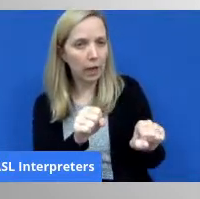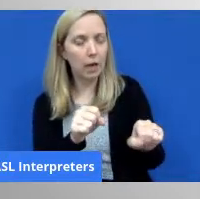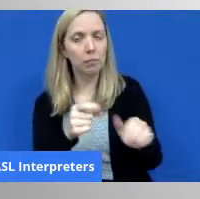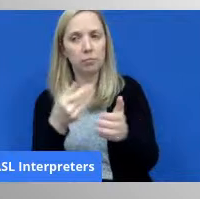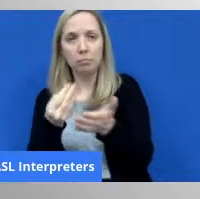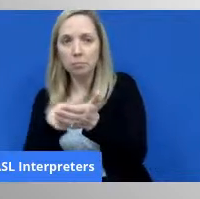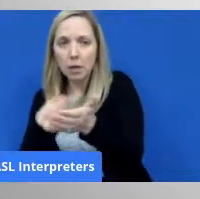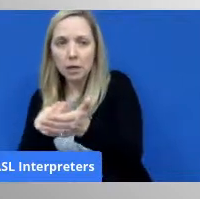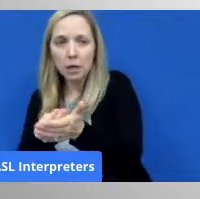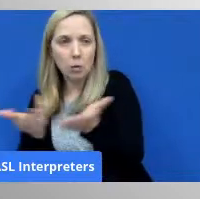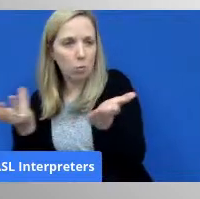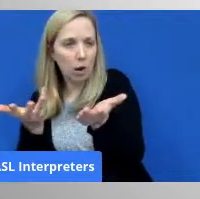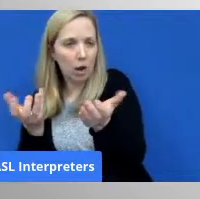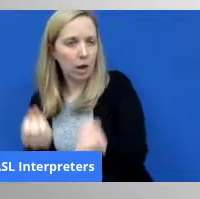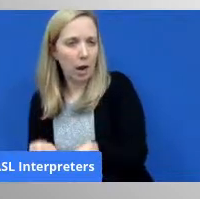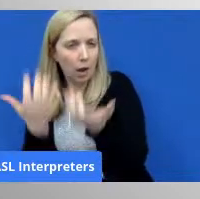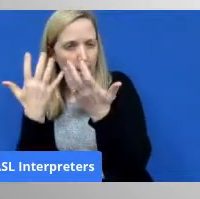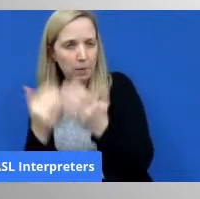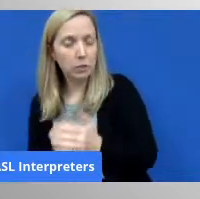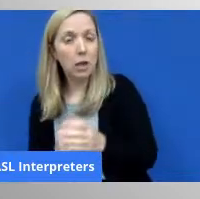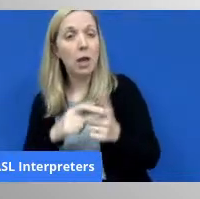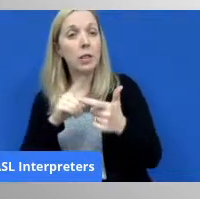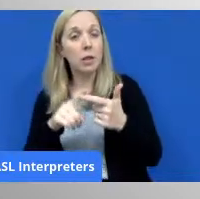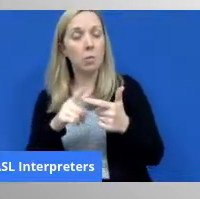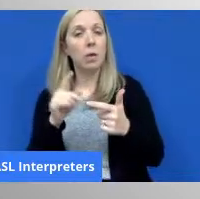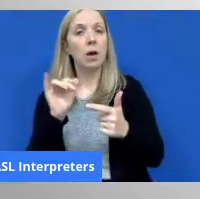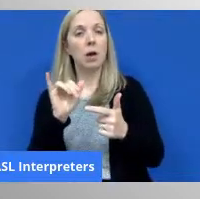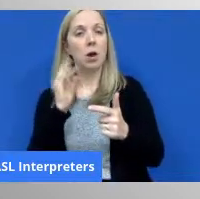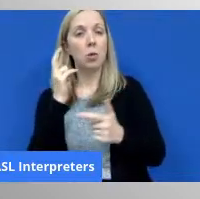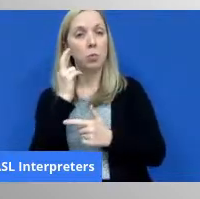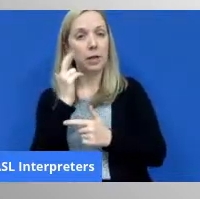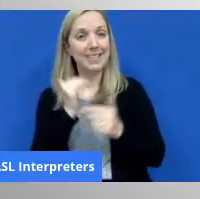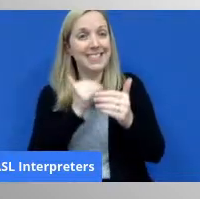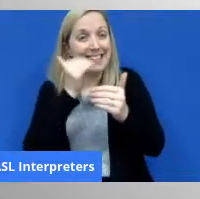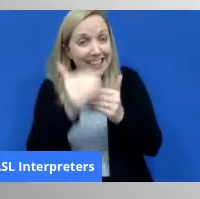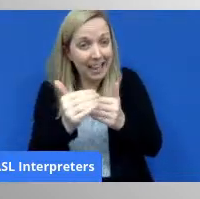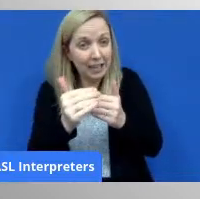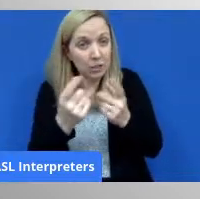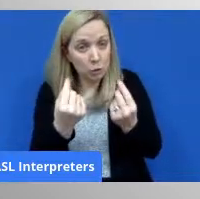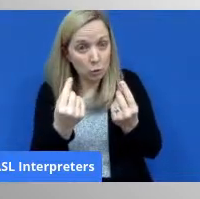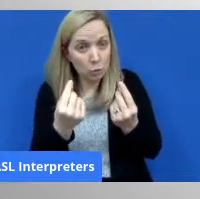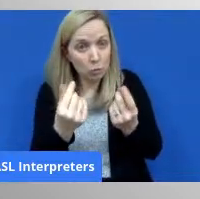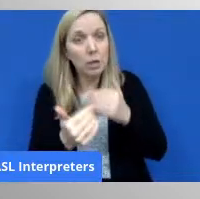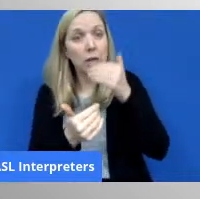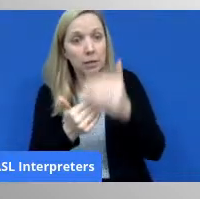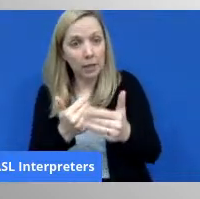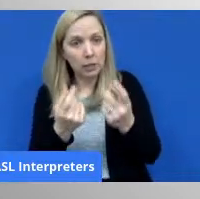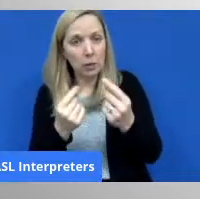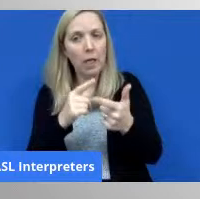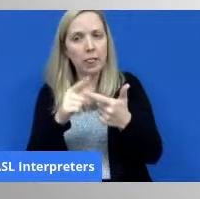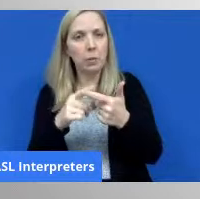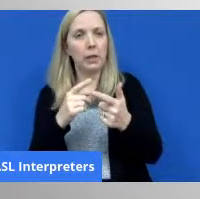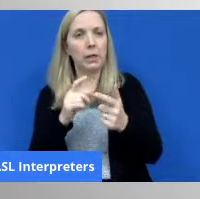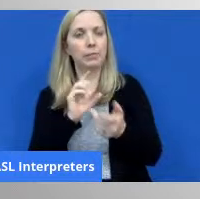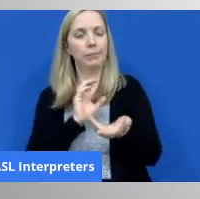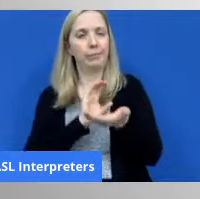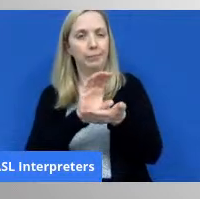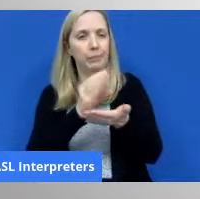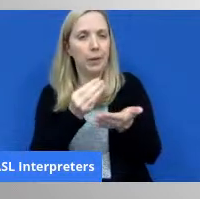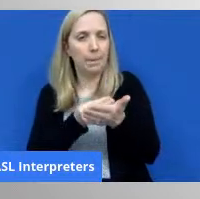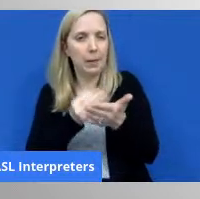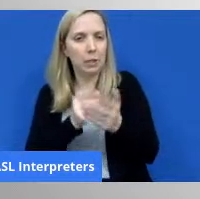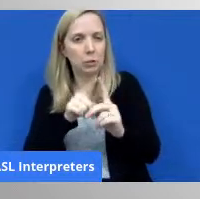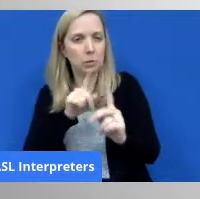next steps, then we can match potential funding and other resources to what we come up with as a plan.